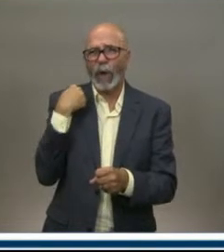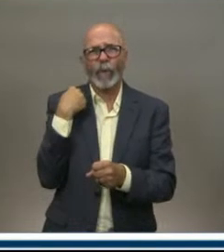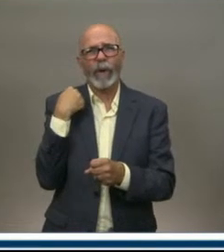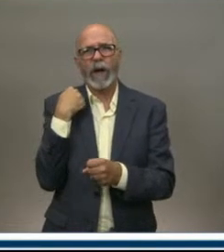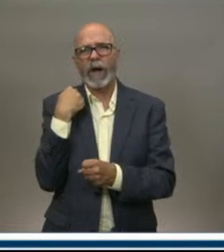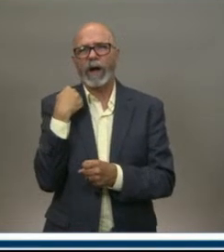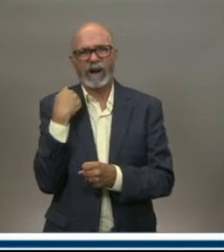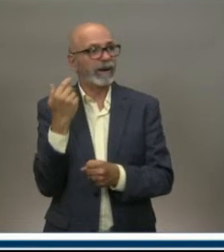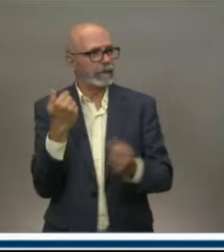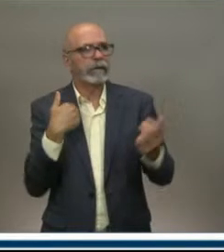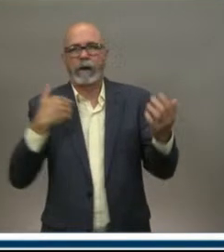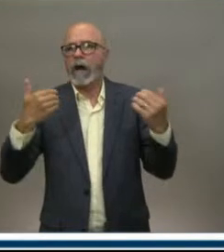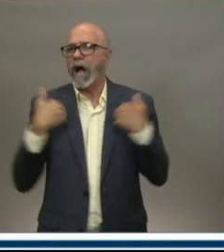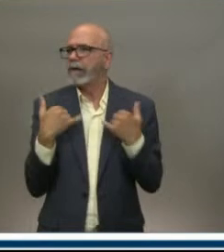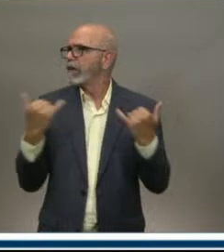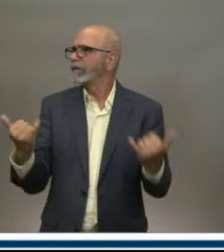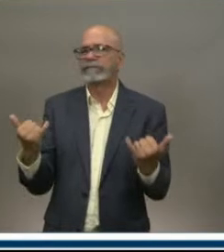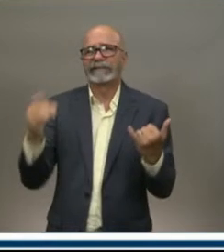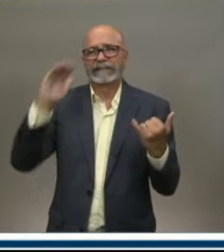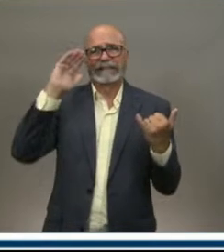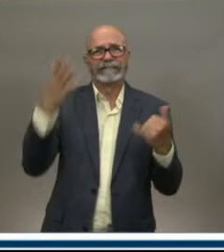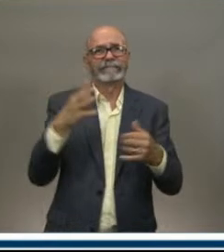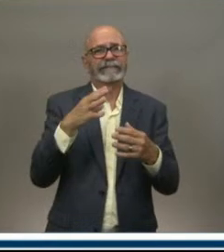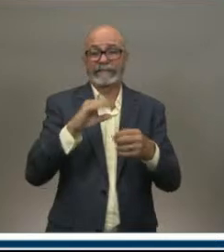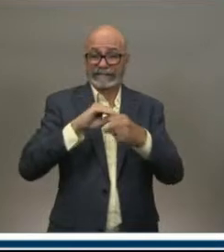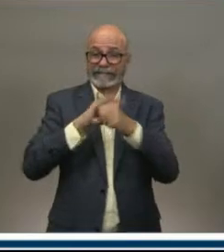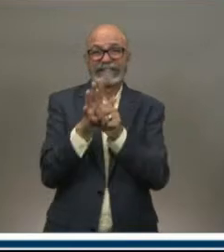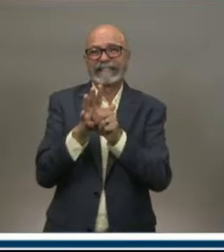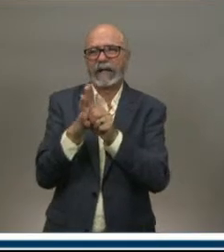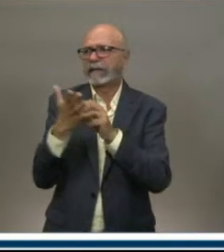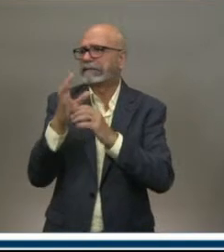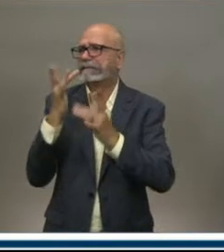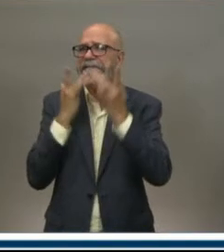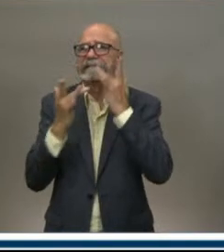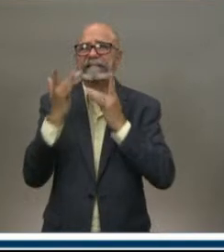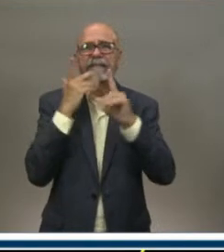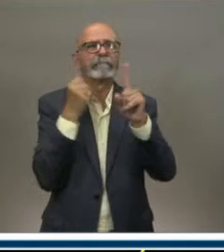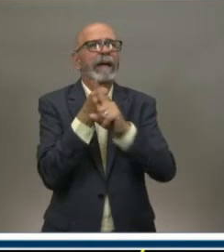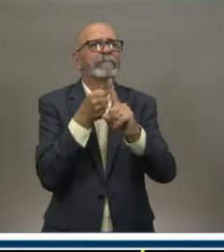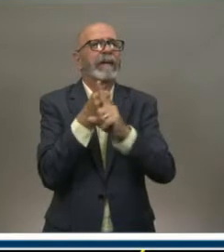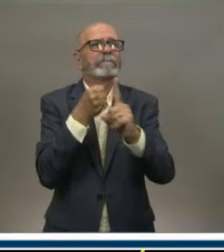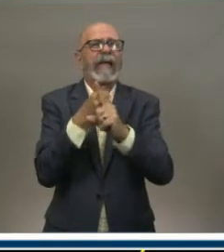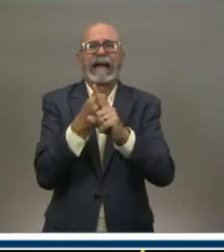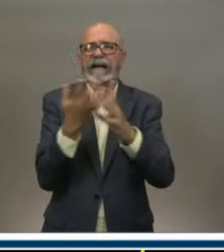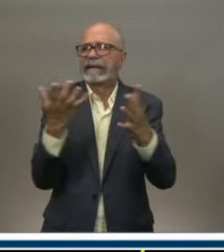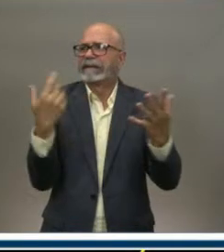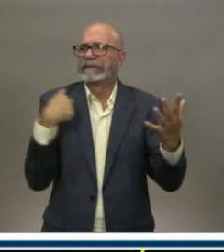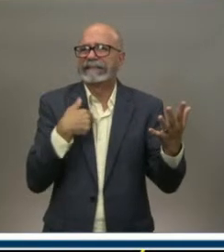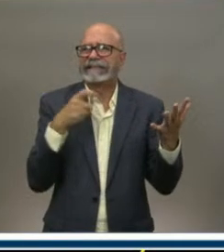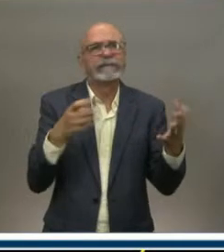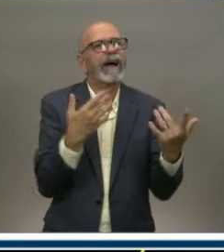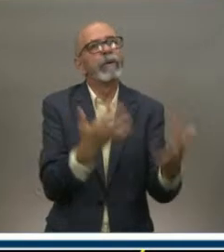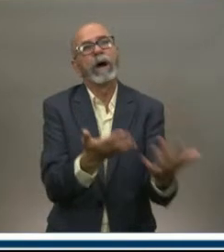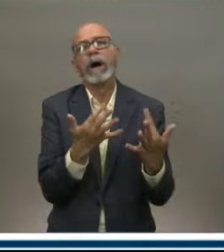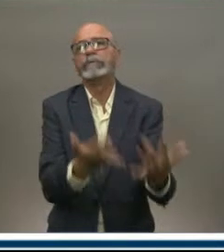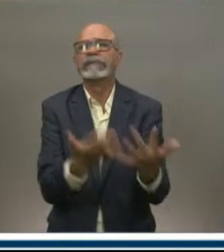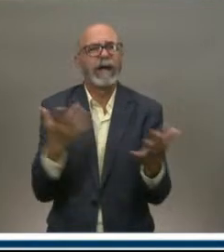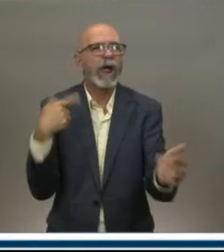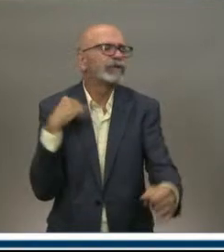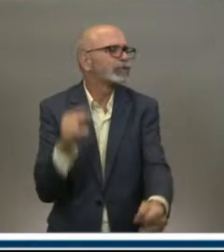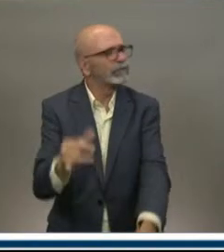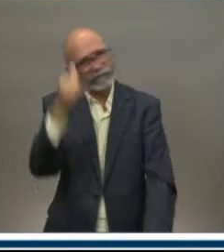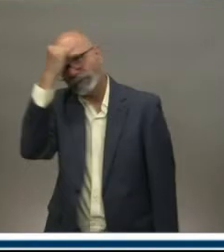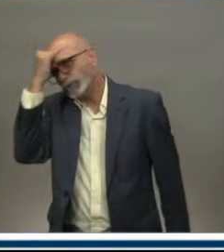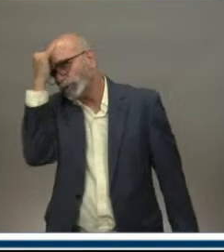frankly, dire evidence of what happens when those things aren't acted upon. So how long is it going to take to finally settle on something